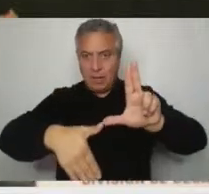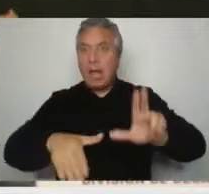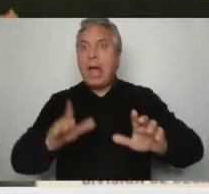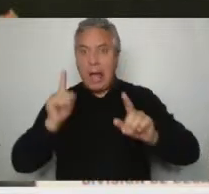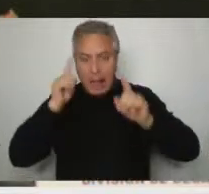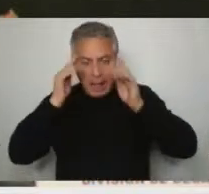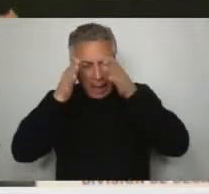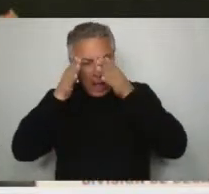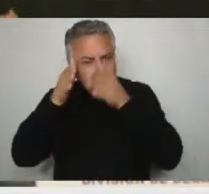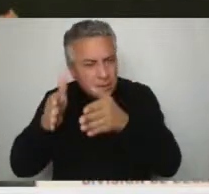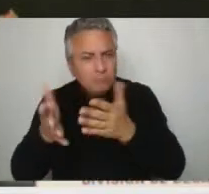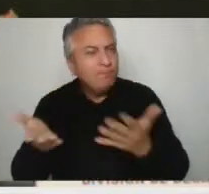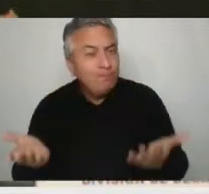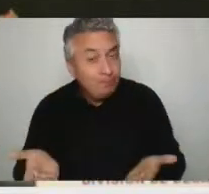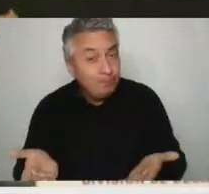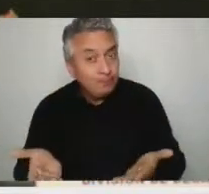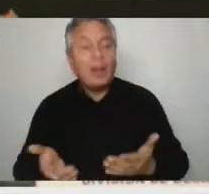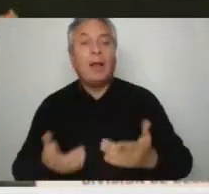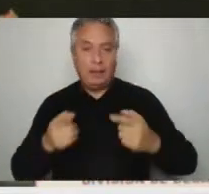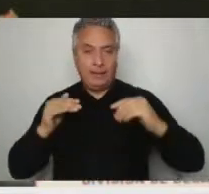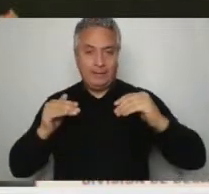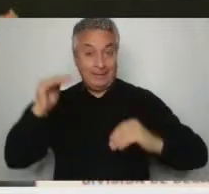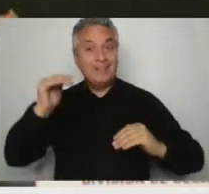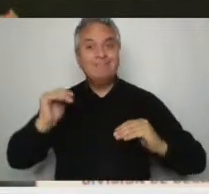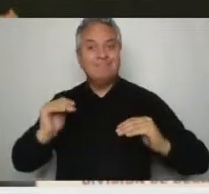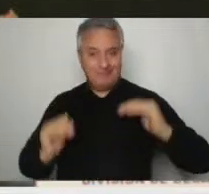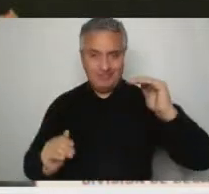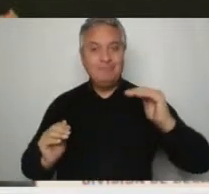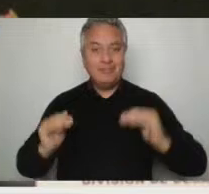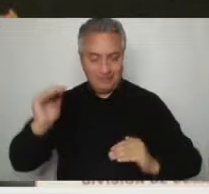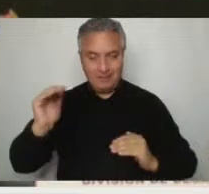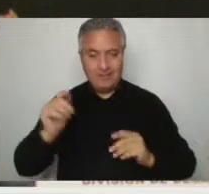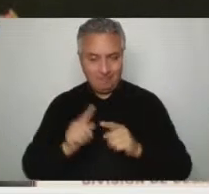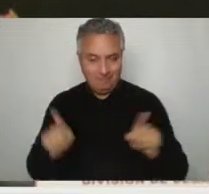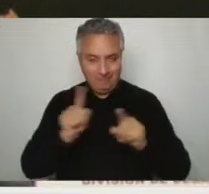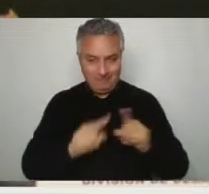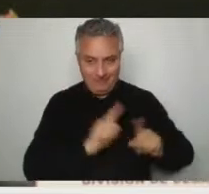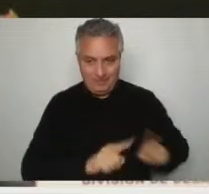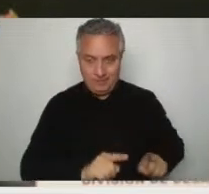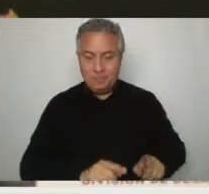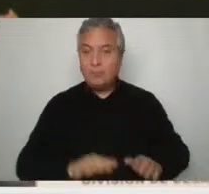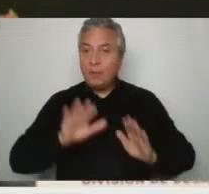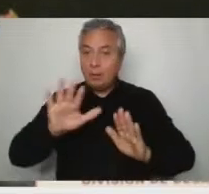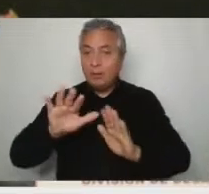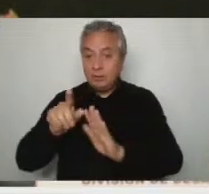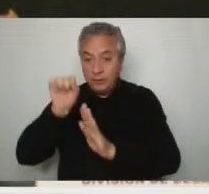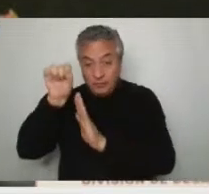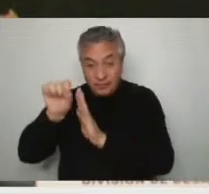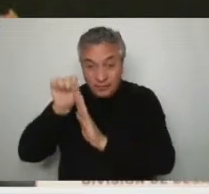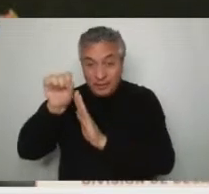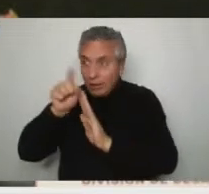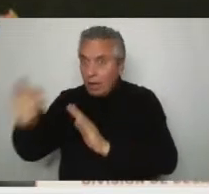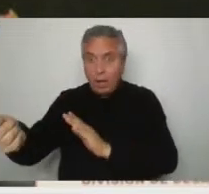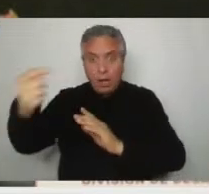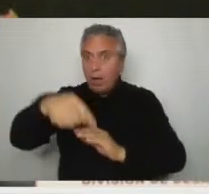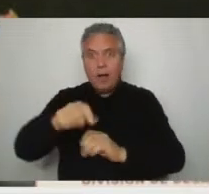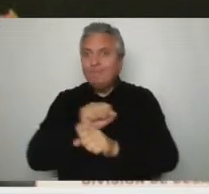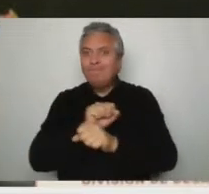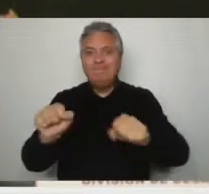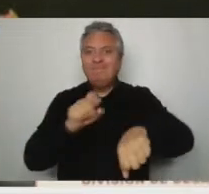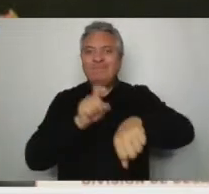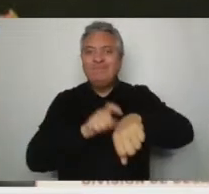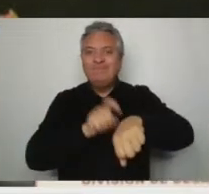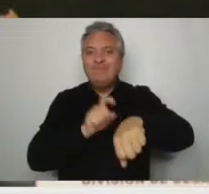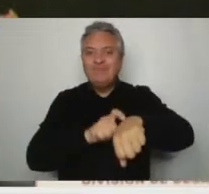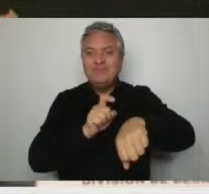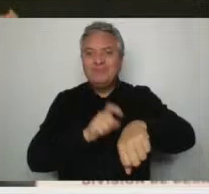on inequalities. Then, through a video presentation, the